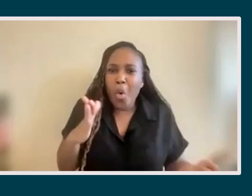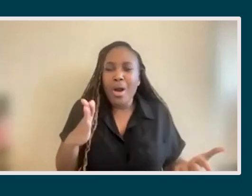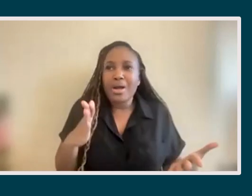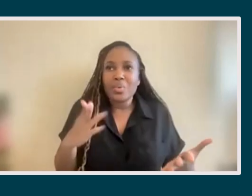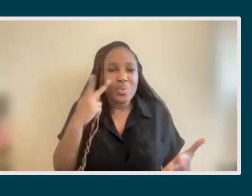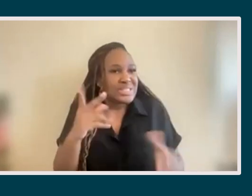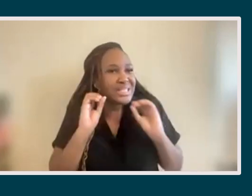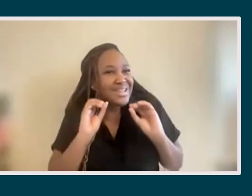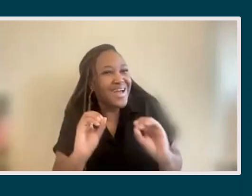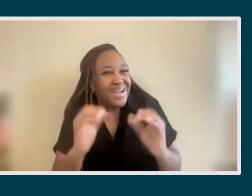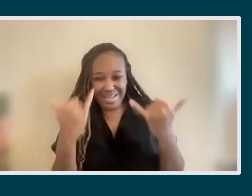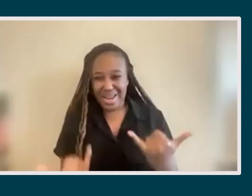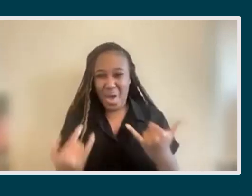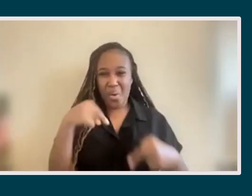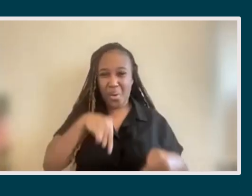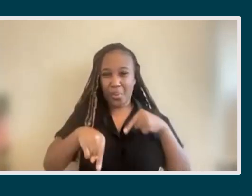and we're going backward?